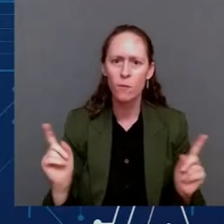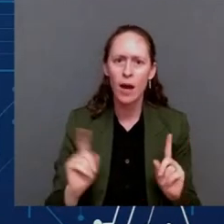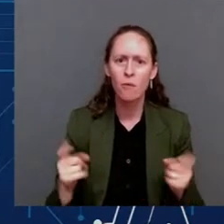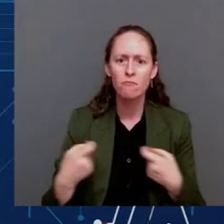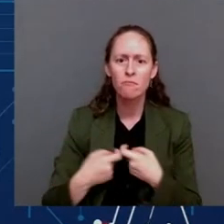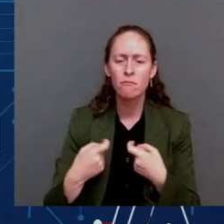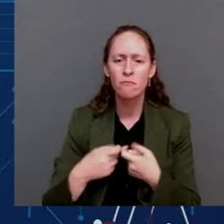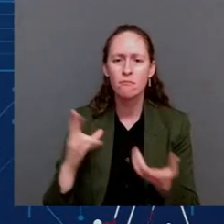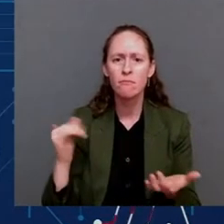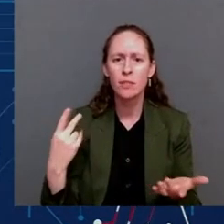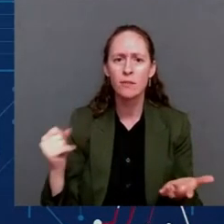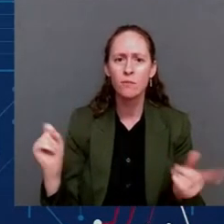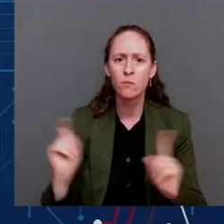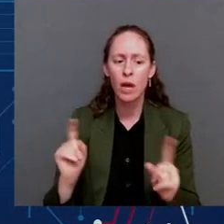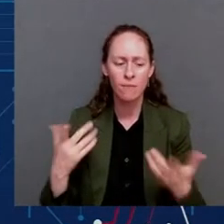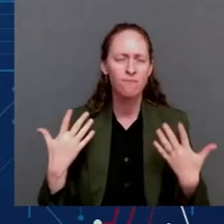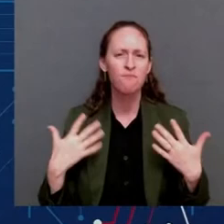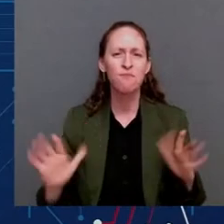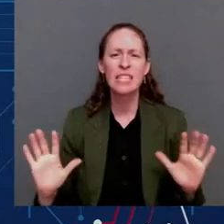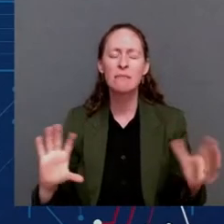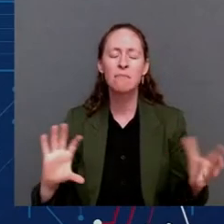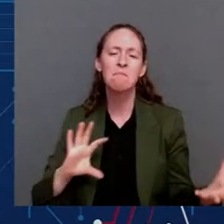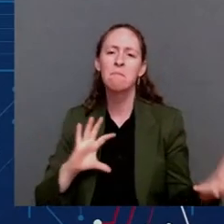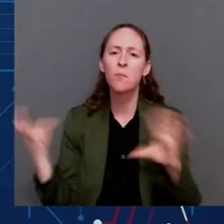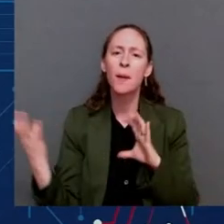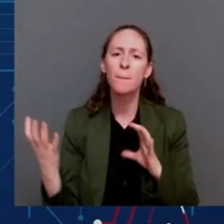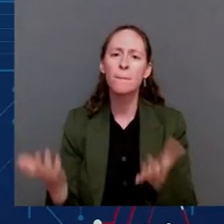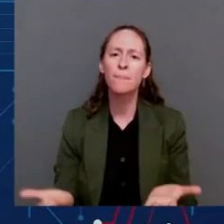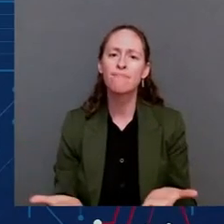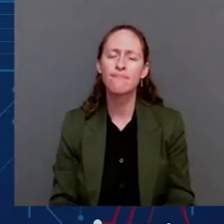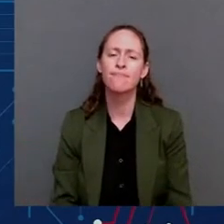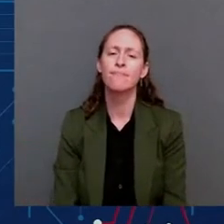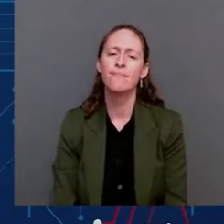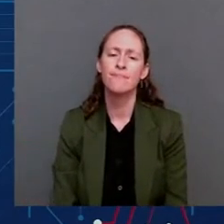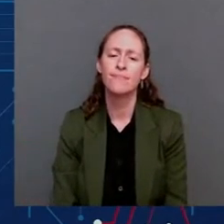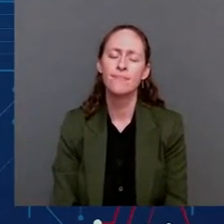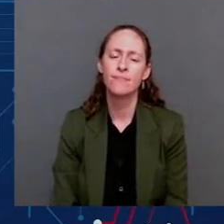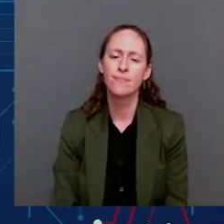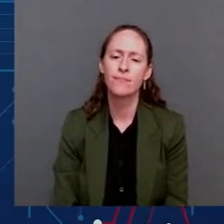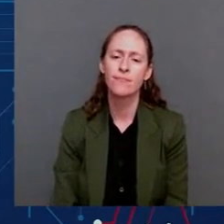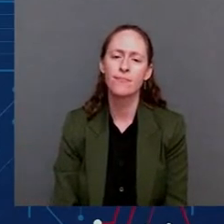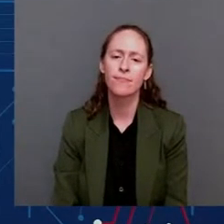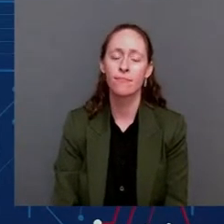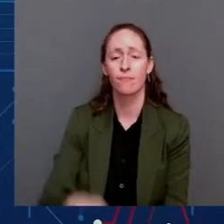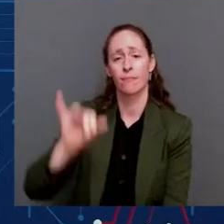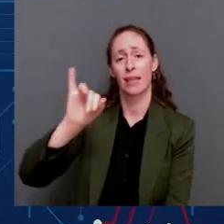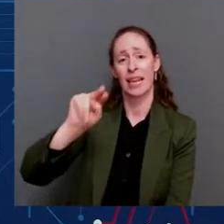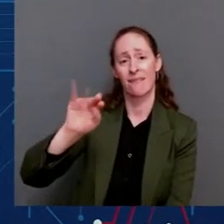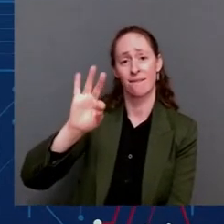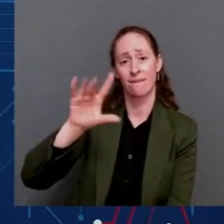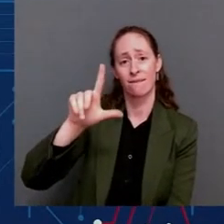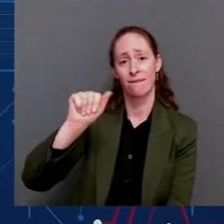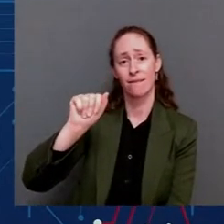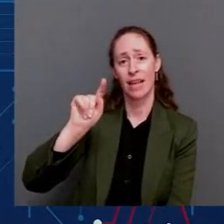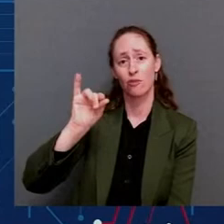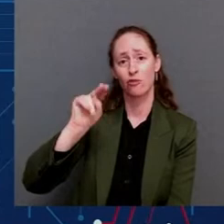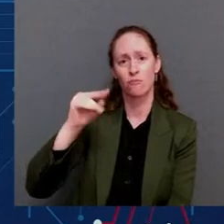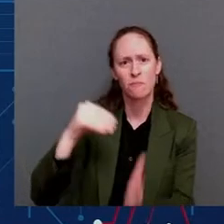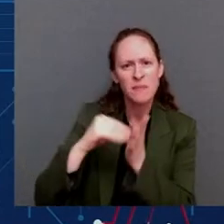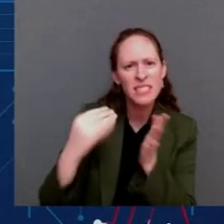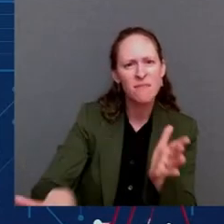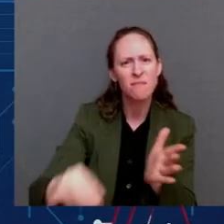inflation last year in America was due to the high price of automobiles, which was driven by the shortage of